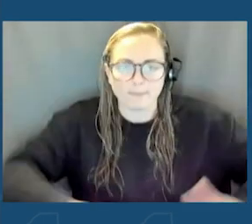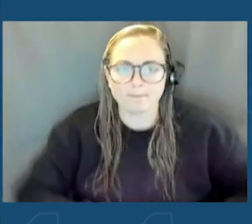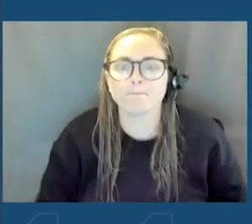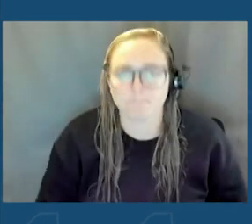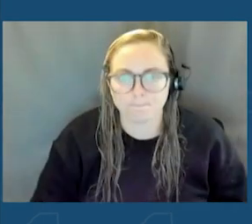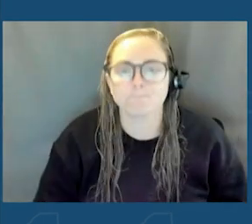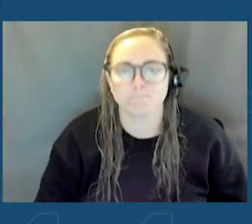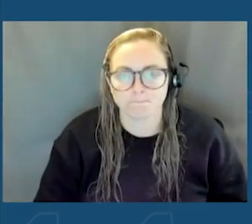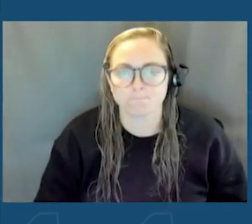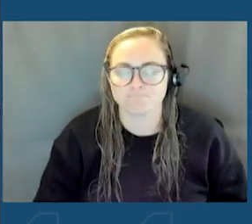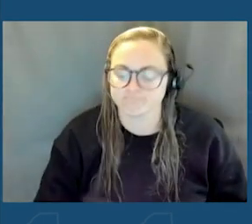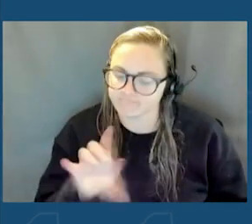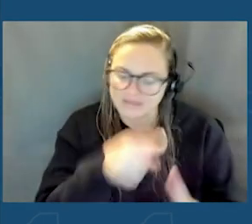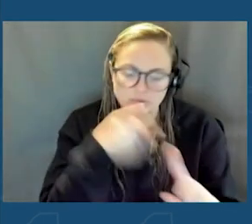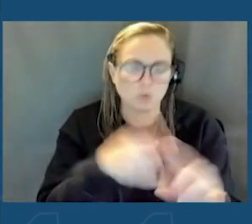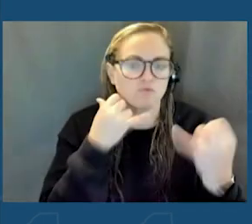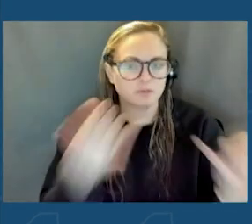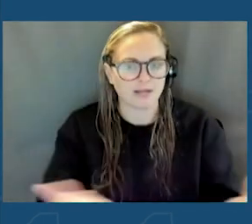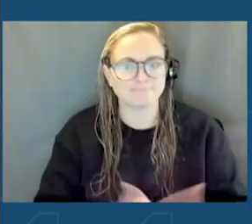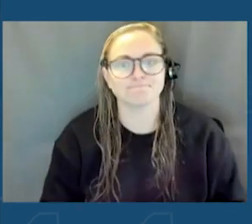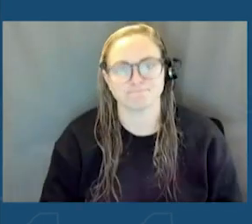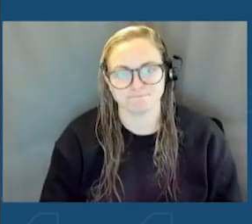today.